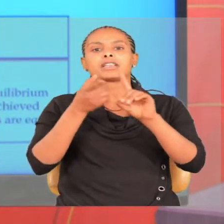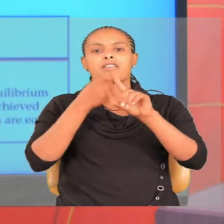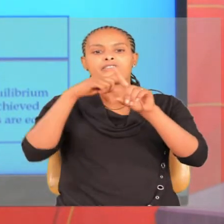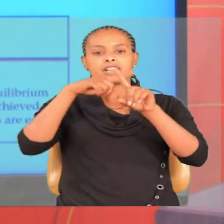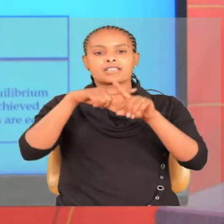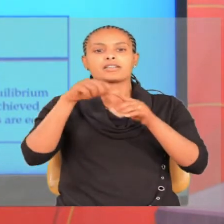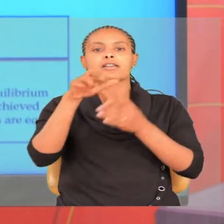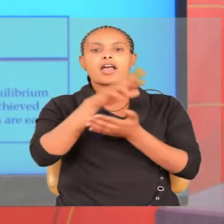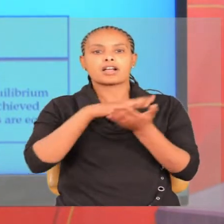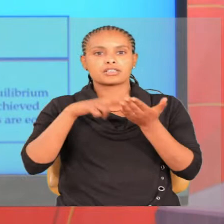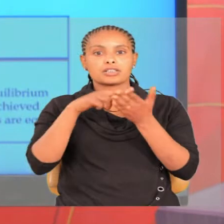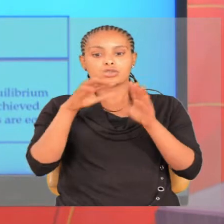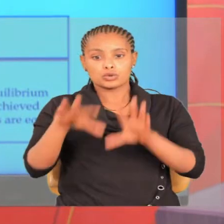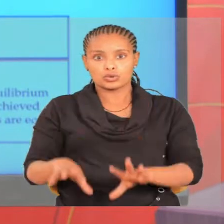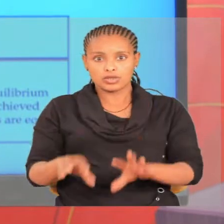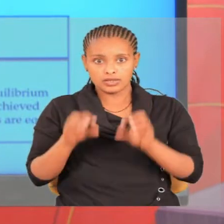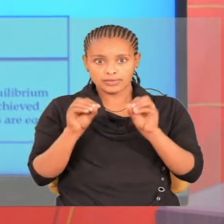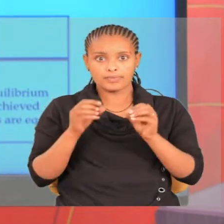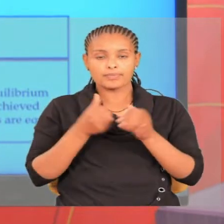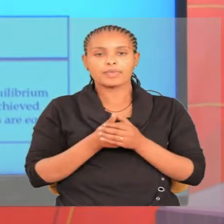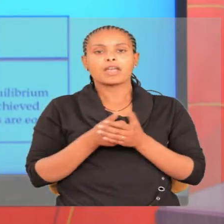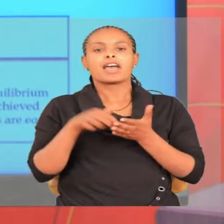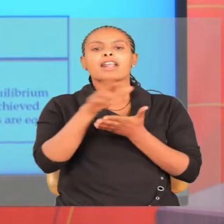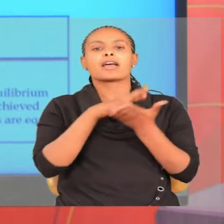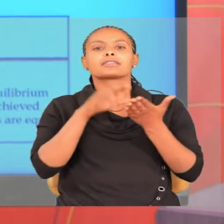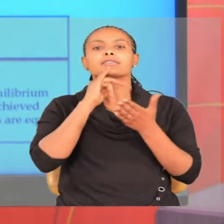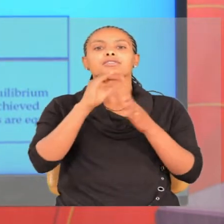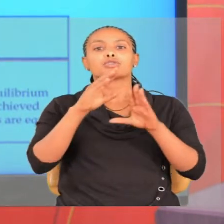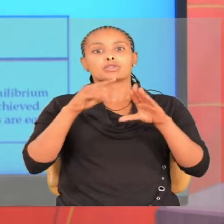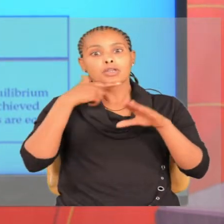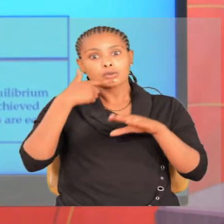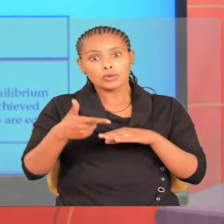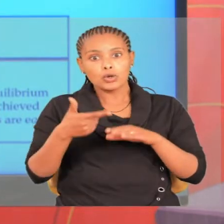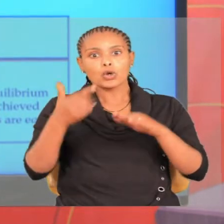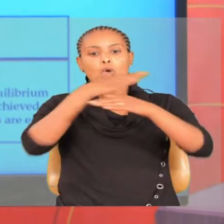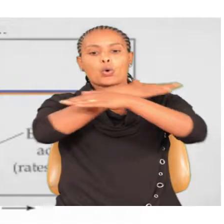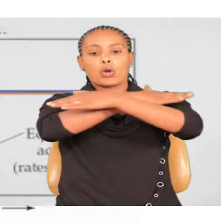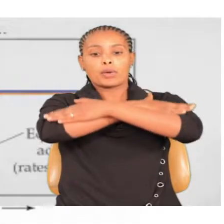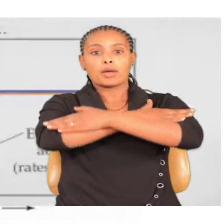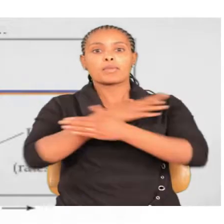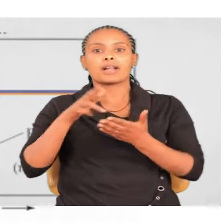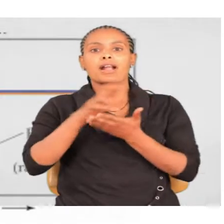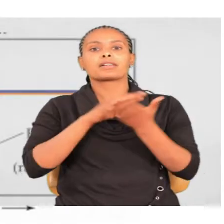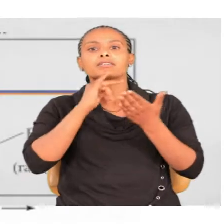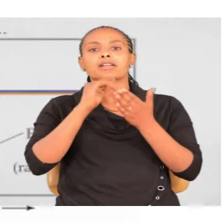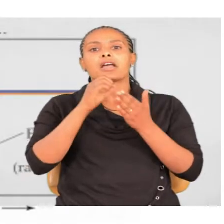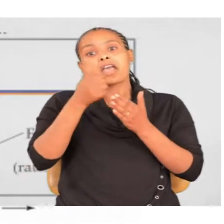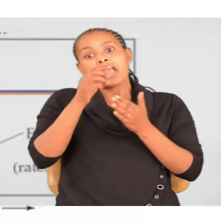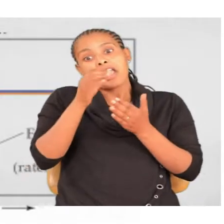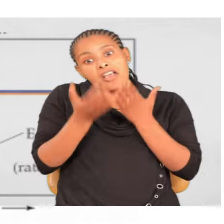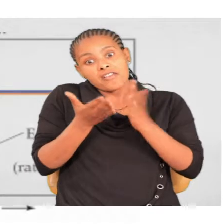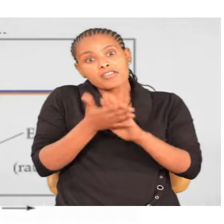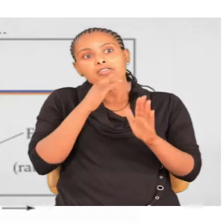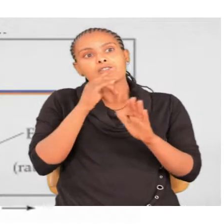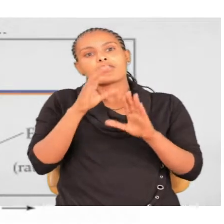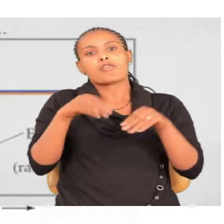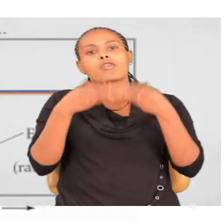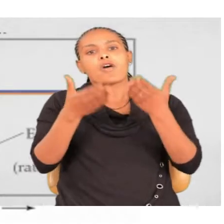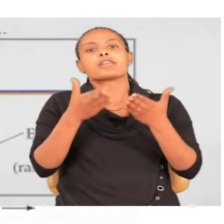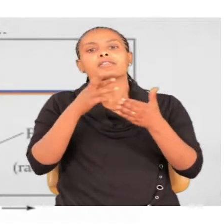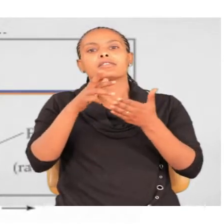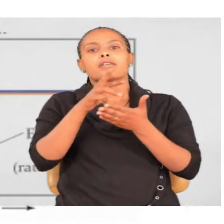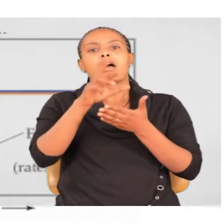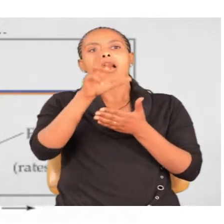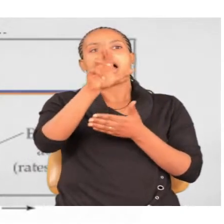reaction. Students, a reaction is said to be equilibrium reaction if and only if forward rates